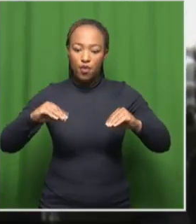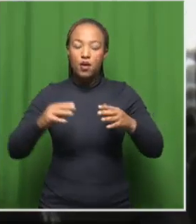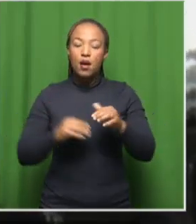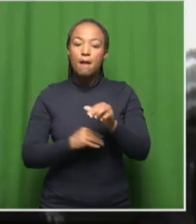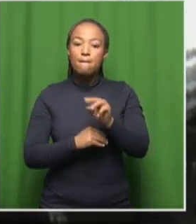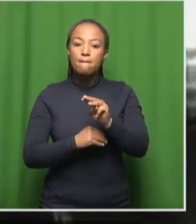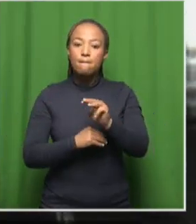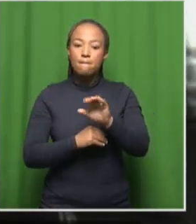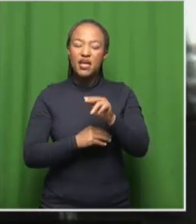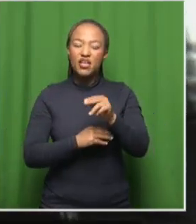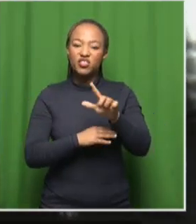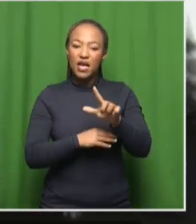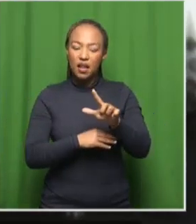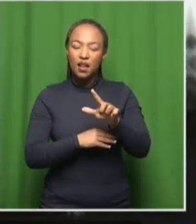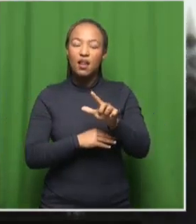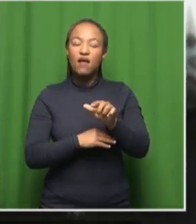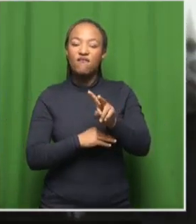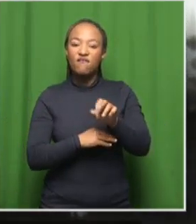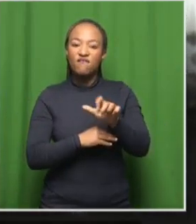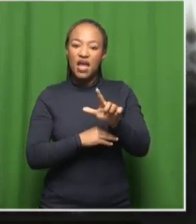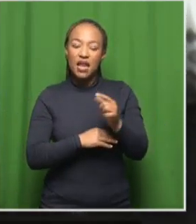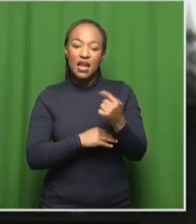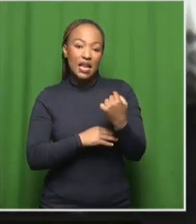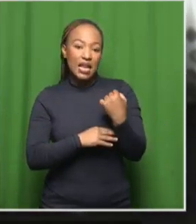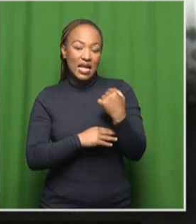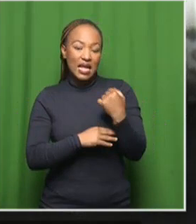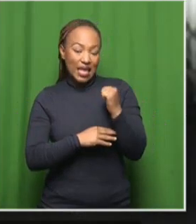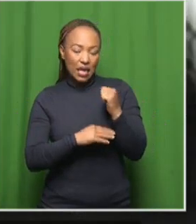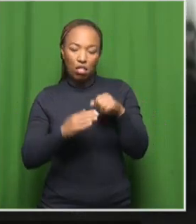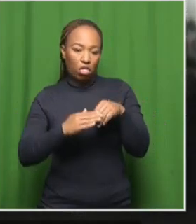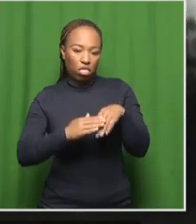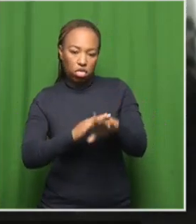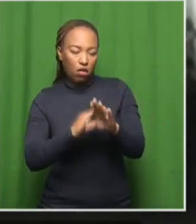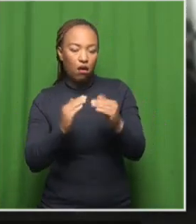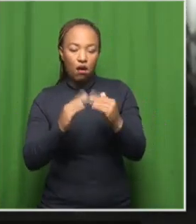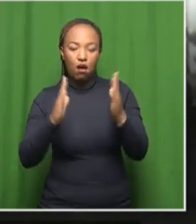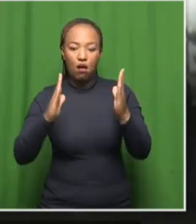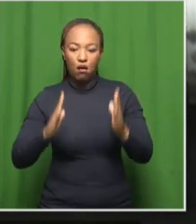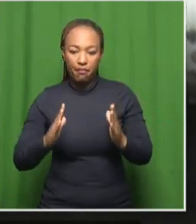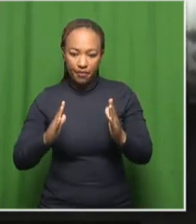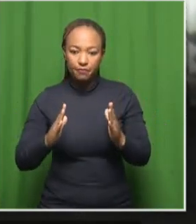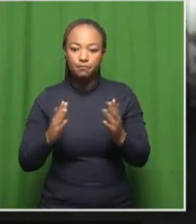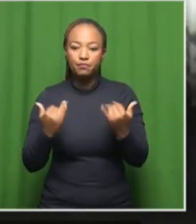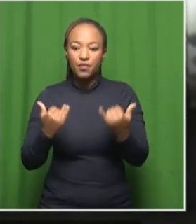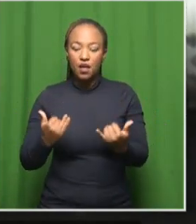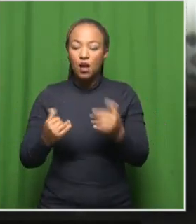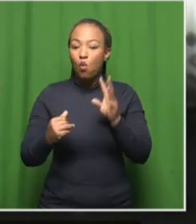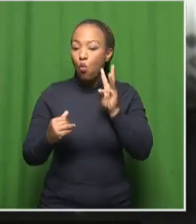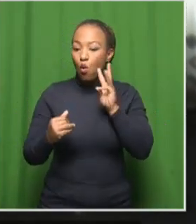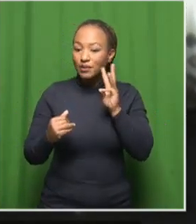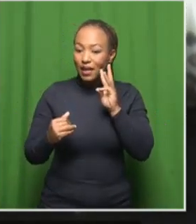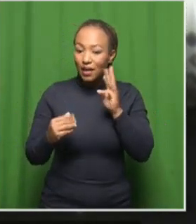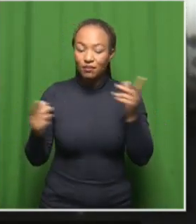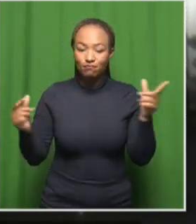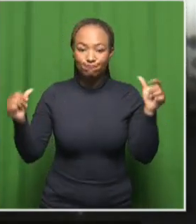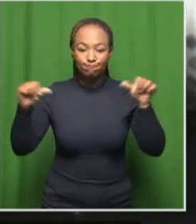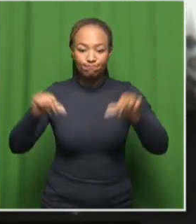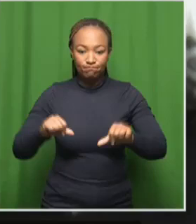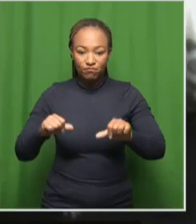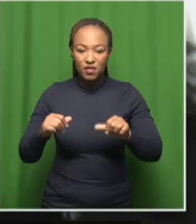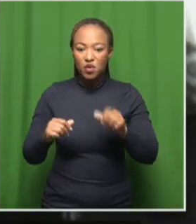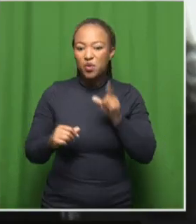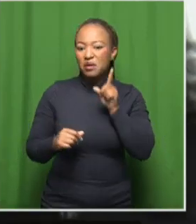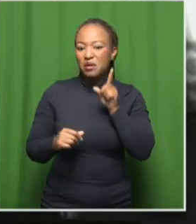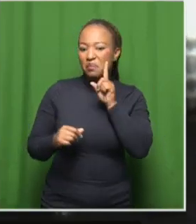were not able to come into the house where we are, Jonita Soul's house, which was literally halfway through with water. But we decided to come back to Jonita's house and just